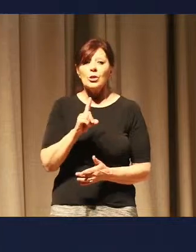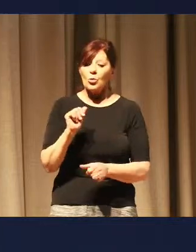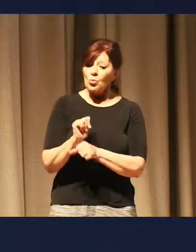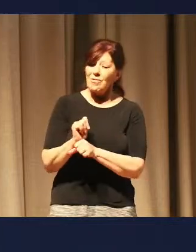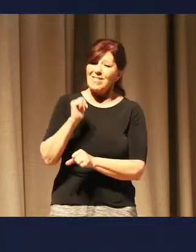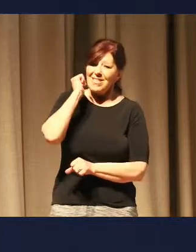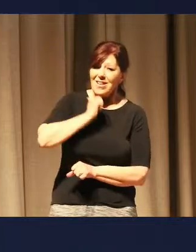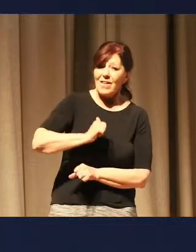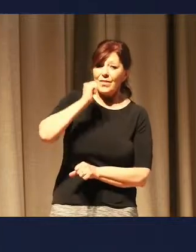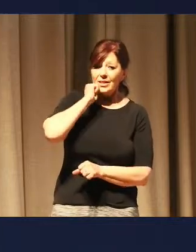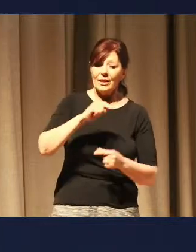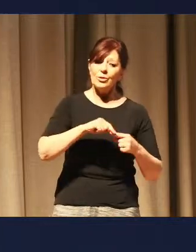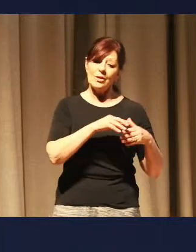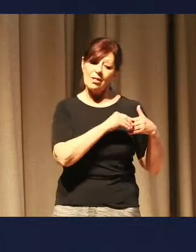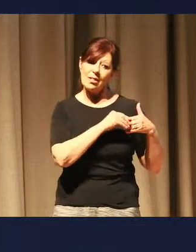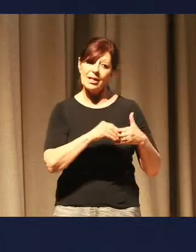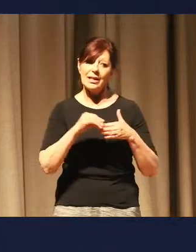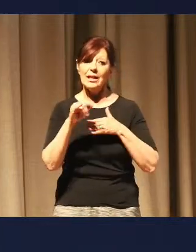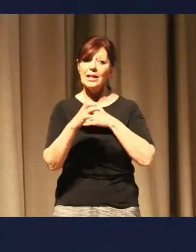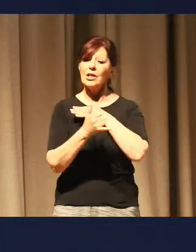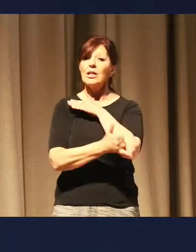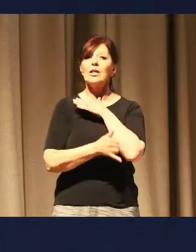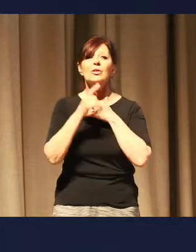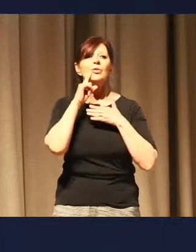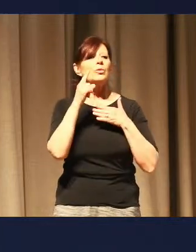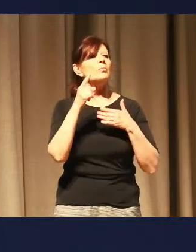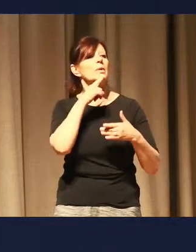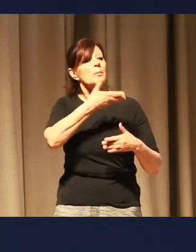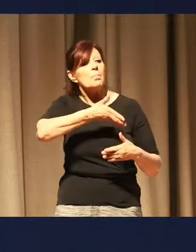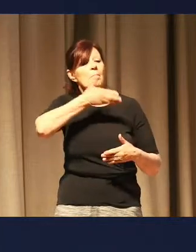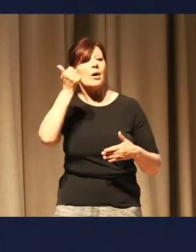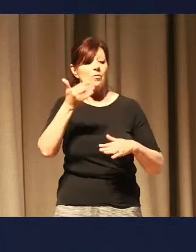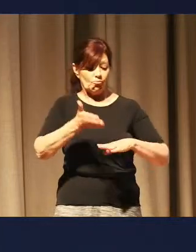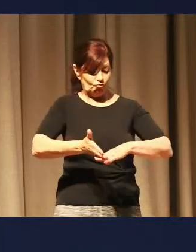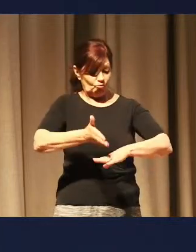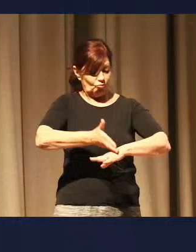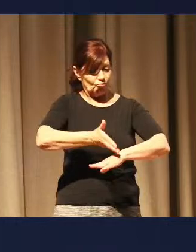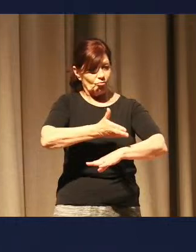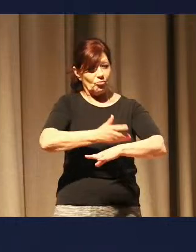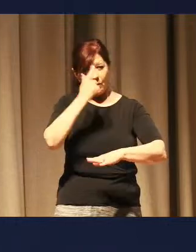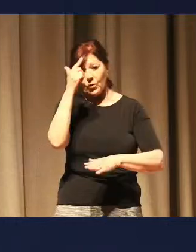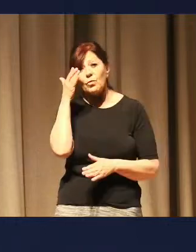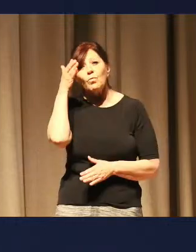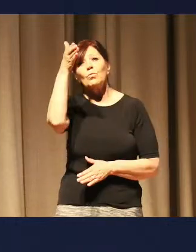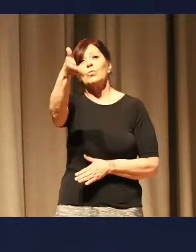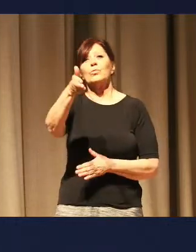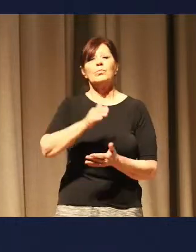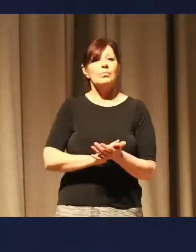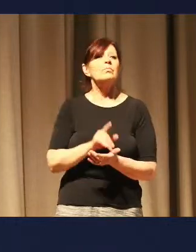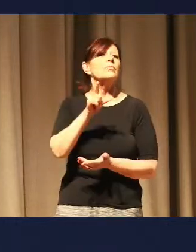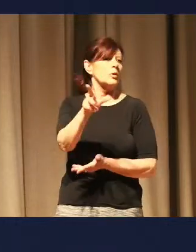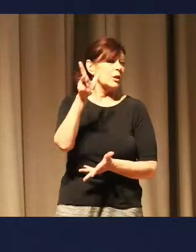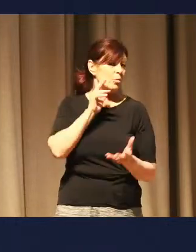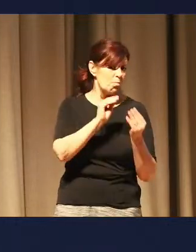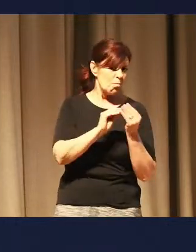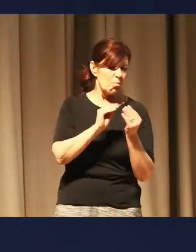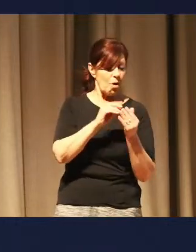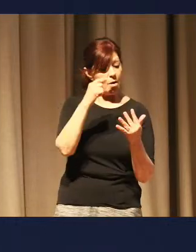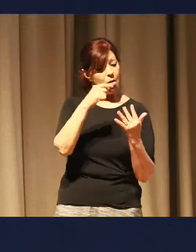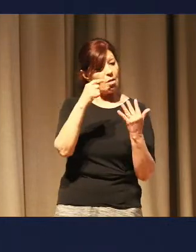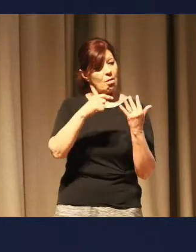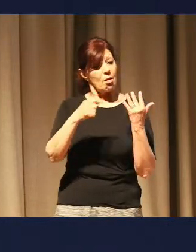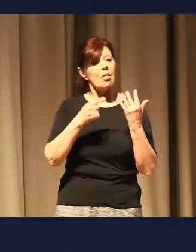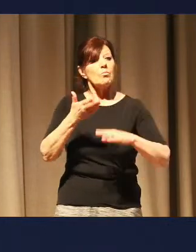every day to leave Erie County in better shape for our future. You'll hear a lot more about the progress